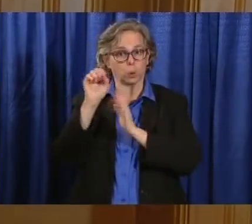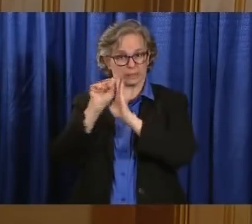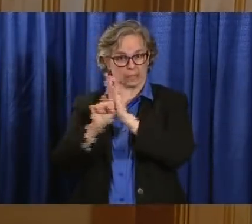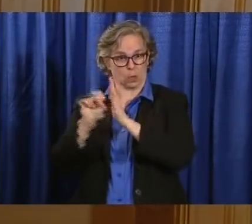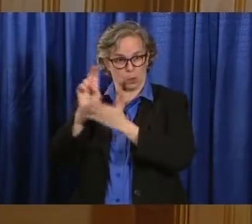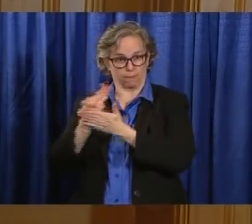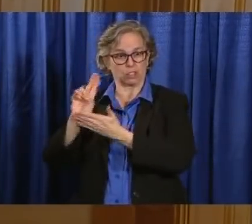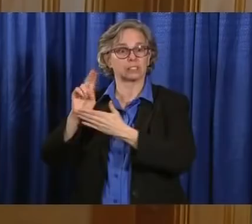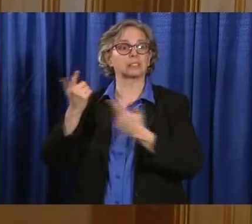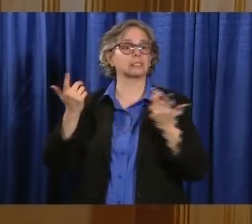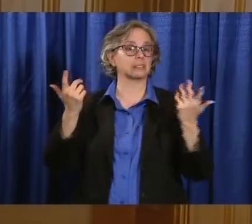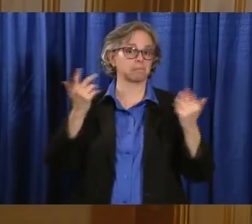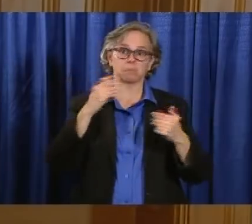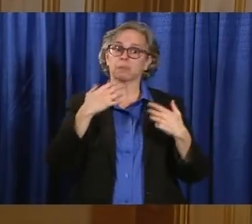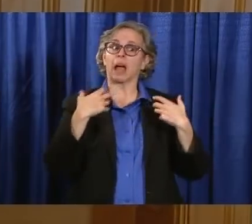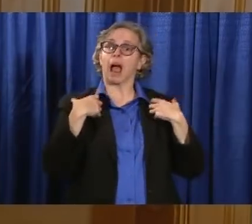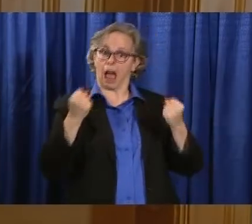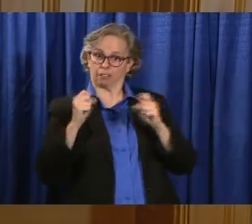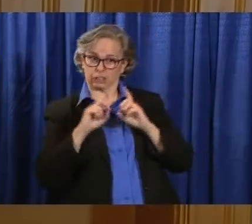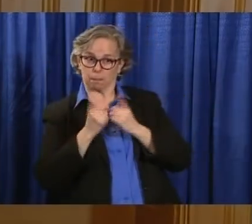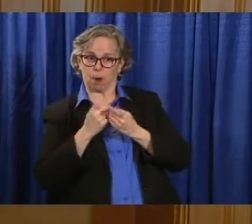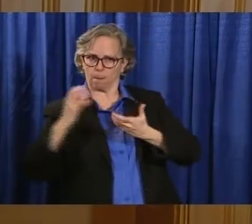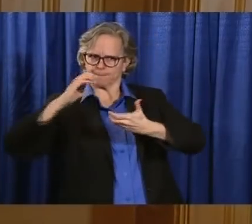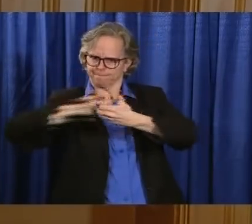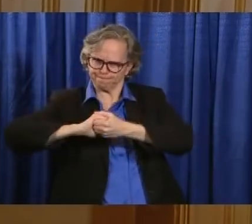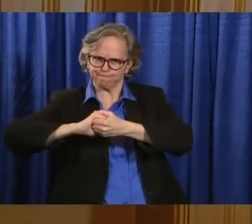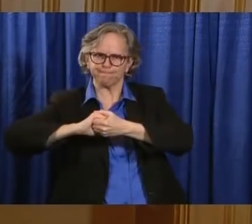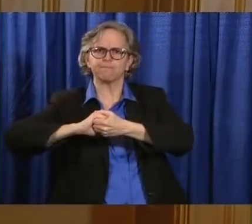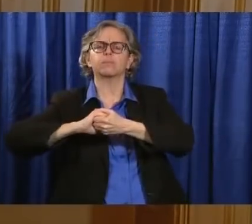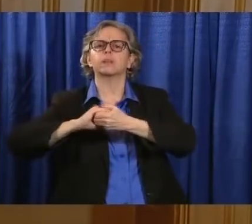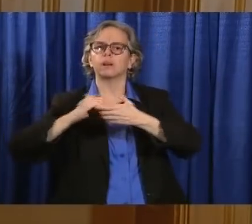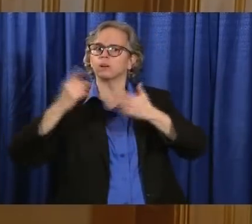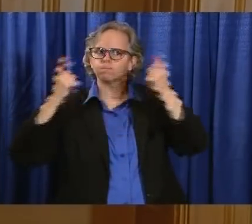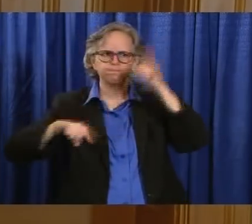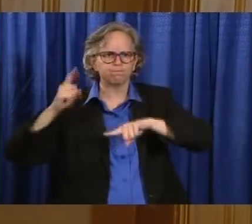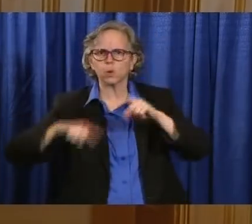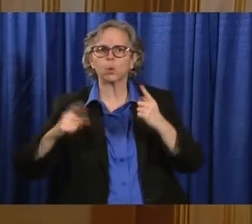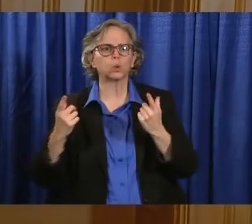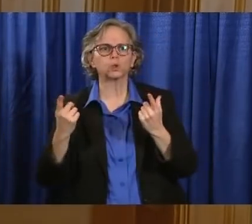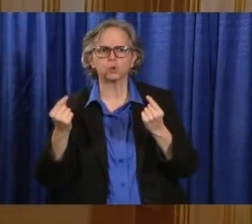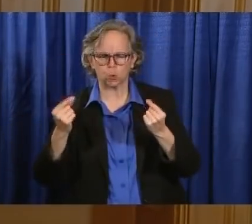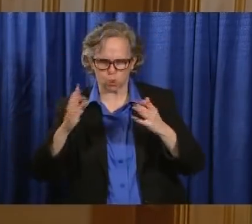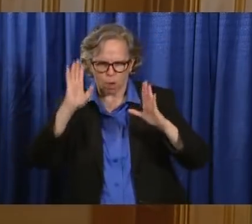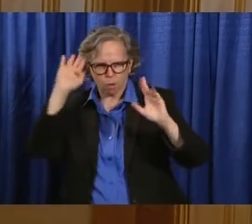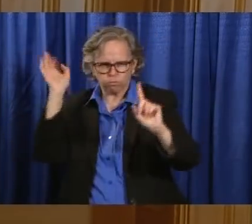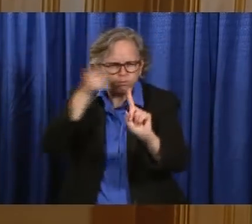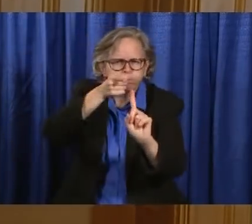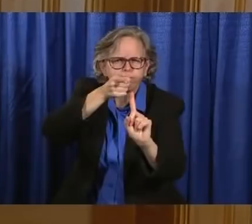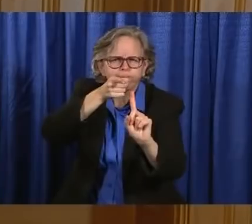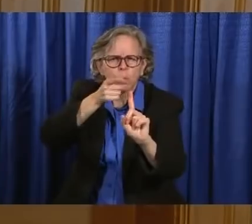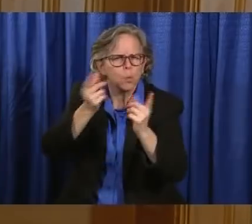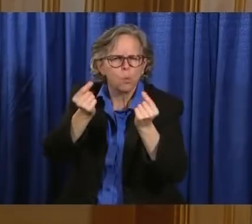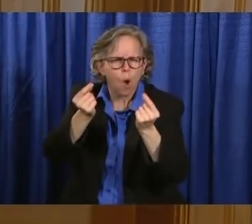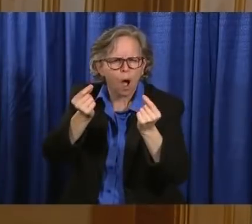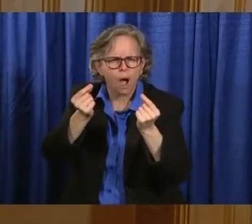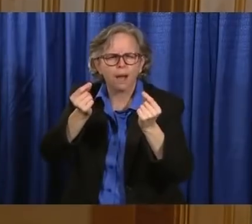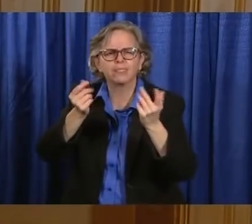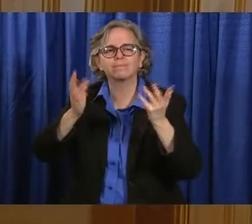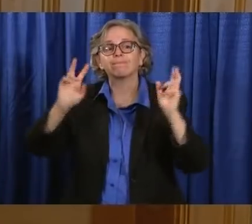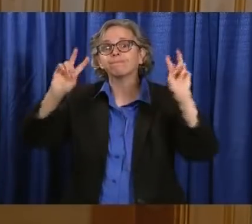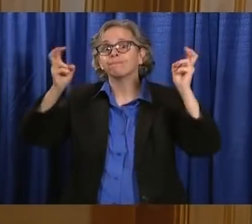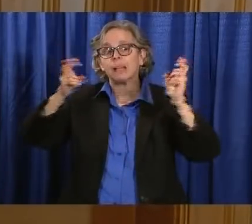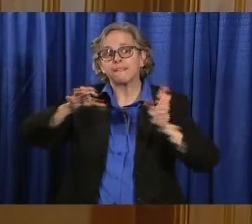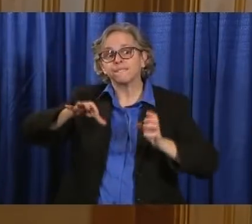have gotten together, and they are focused on filling a couple critical holes that